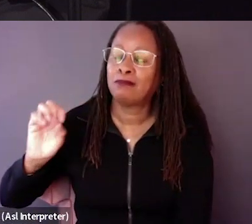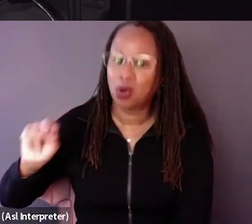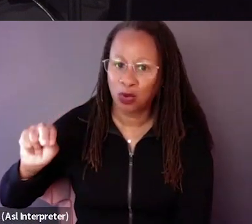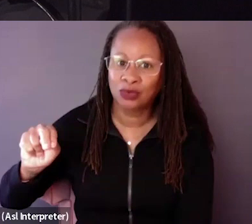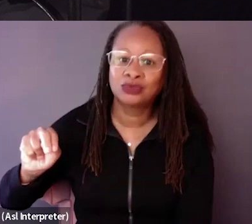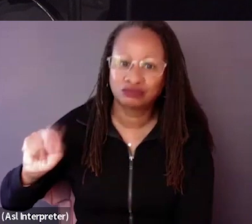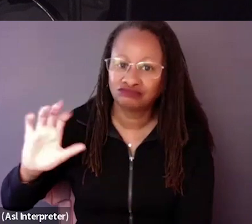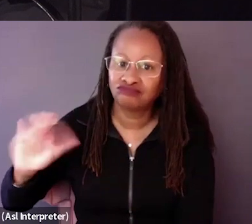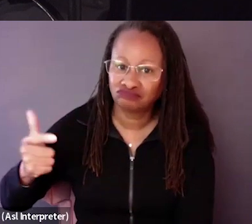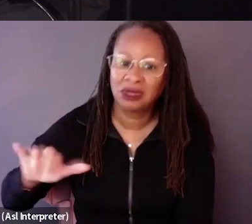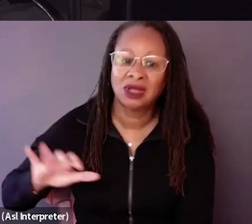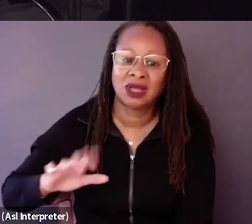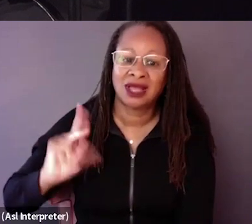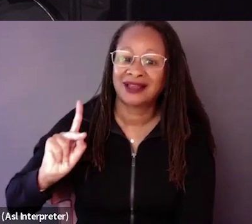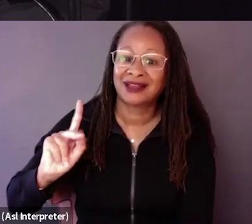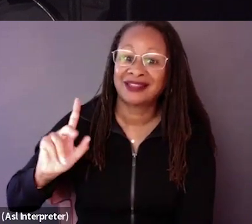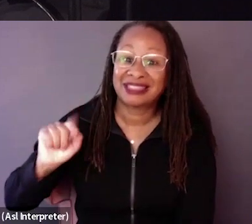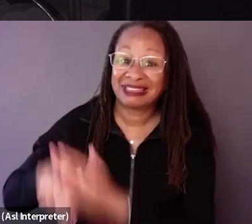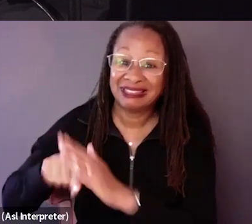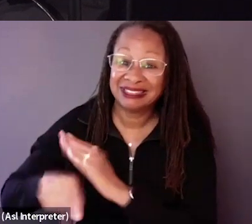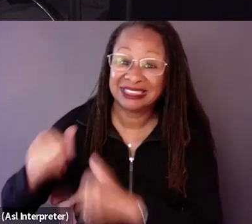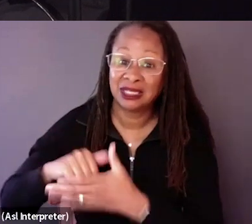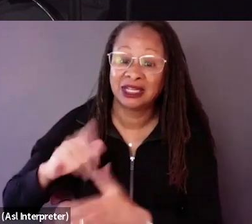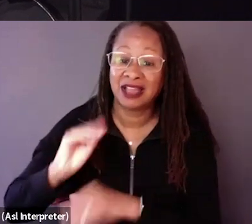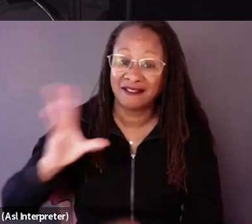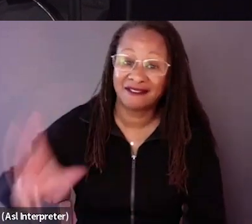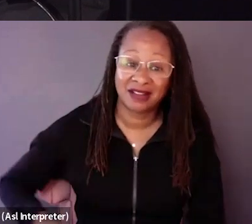That's exactly what happened in Sudan, with